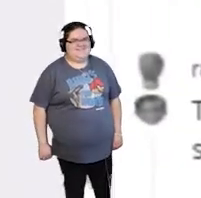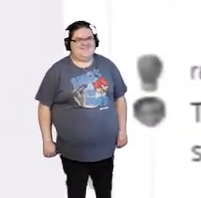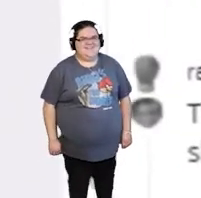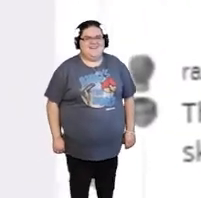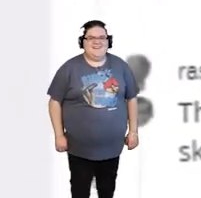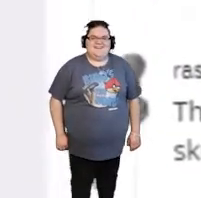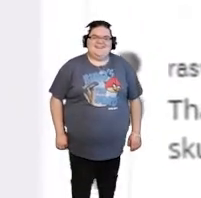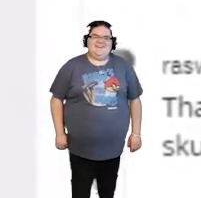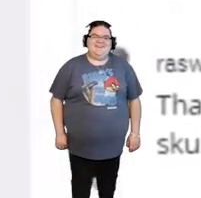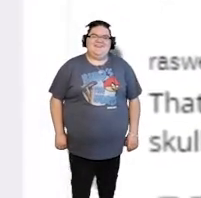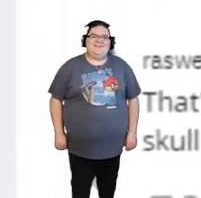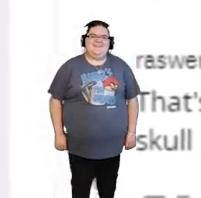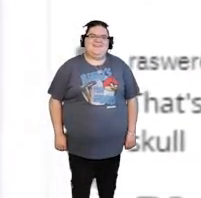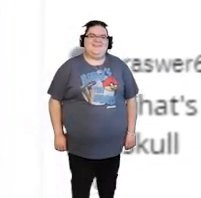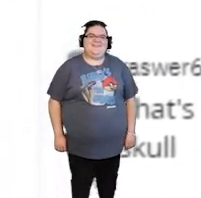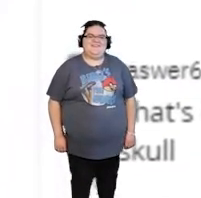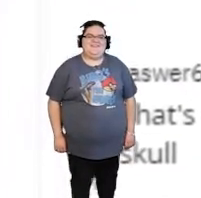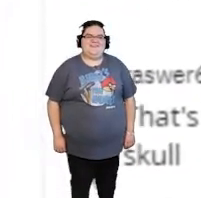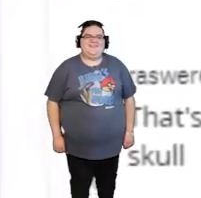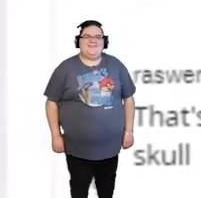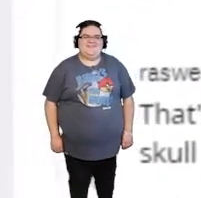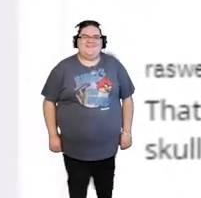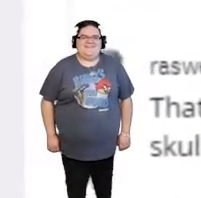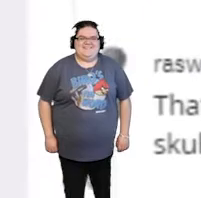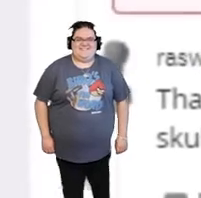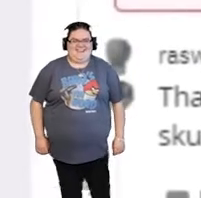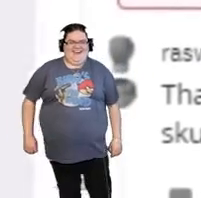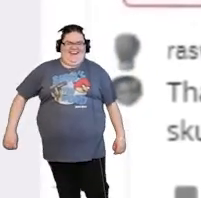Except for the fact he wears masks upside.